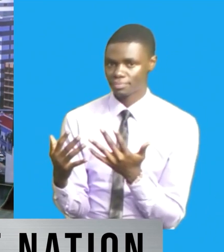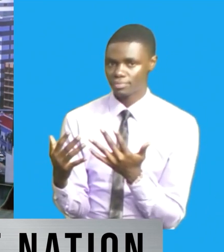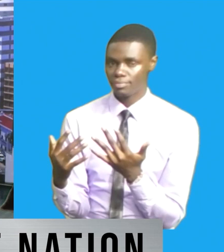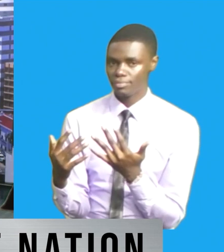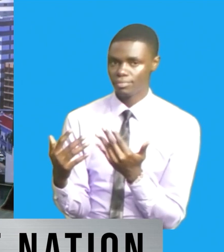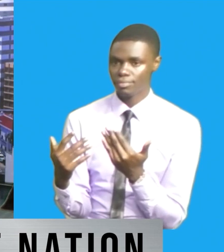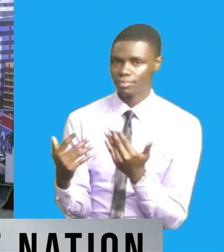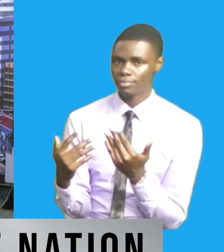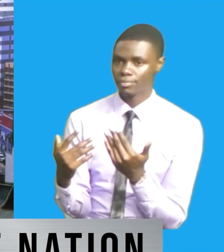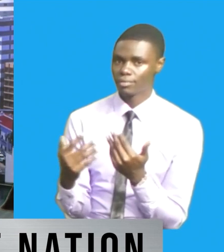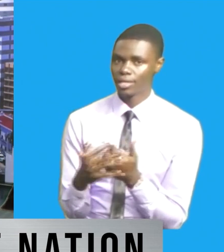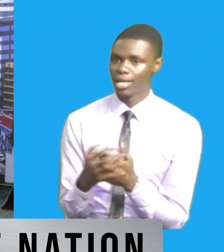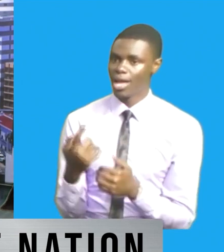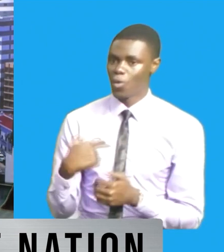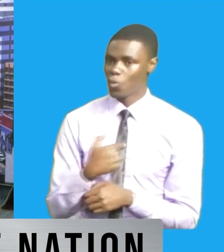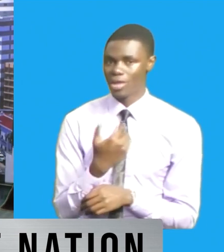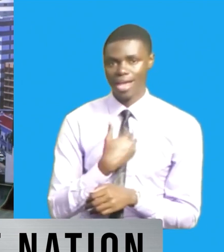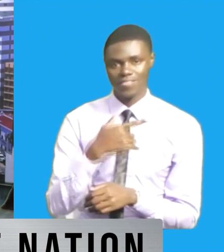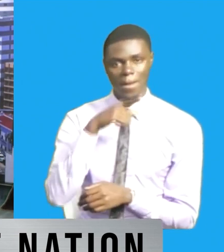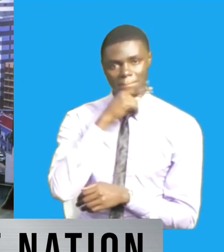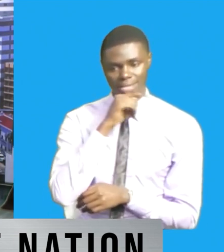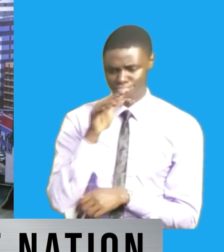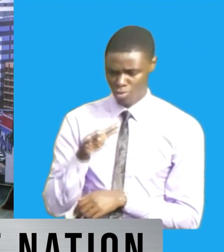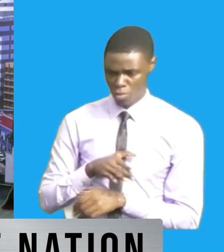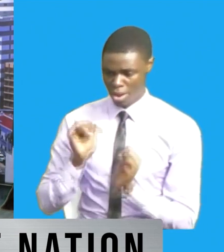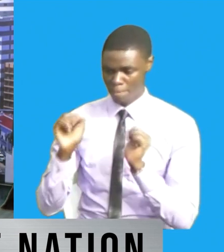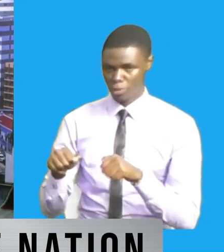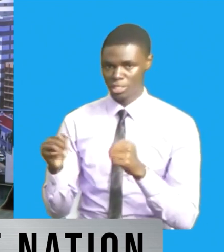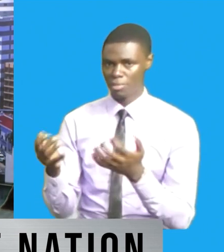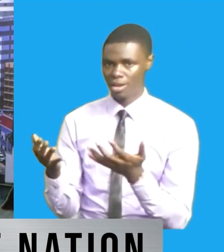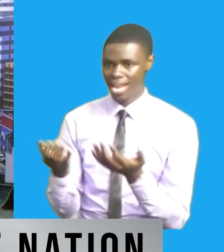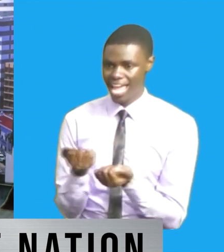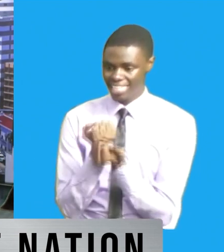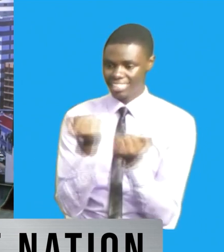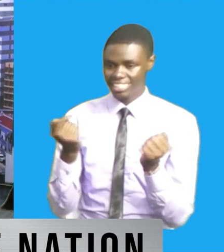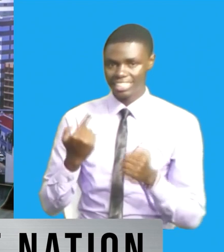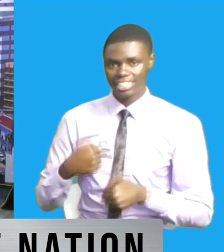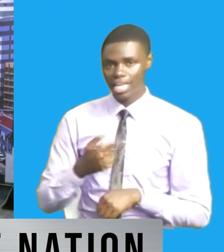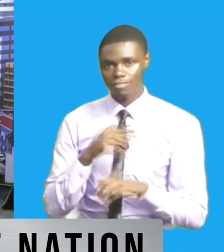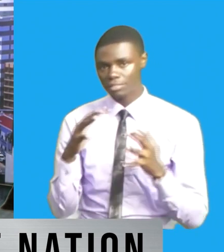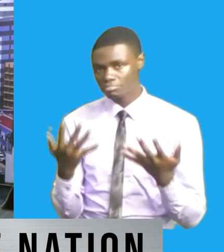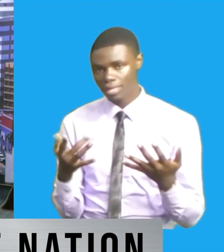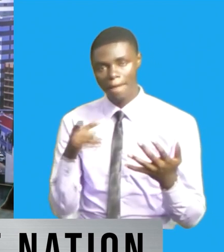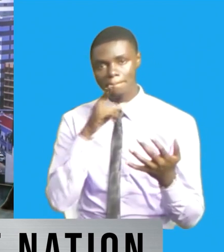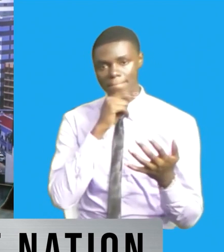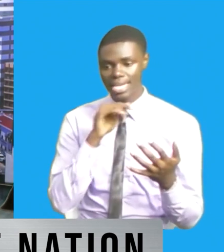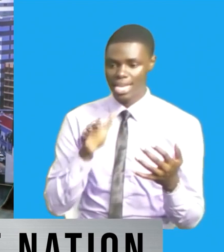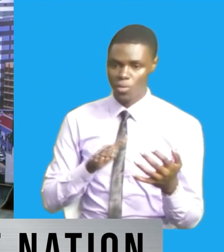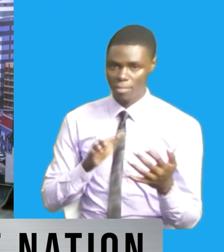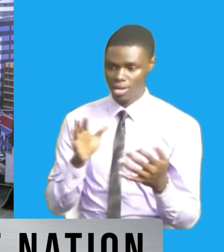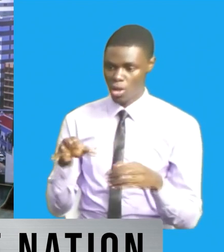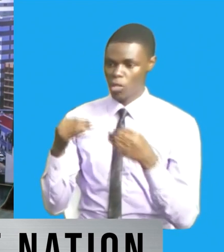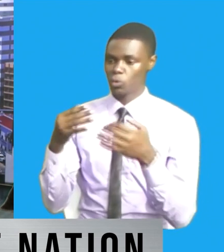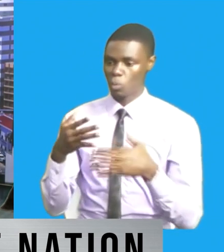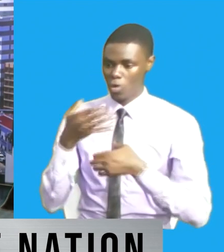have men and women that will take us out of this? I think the men and women who have been entrusted with the work